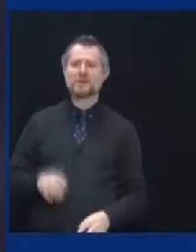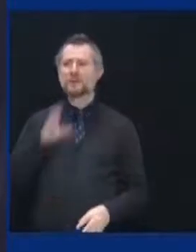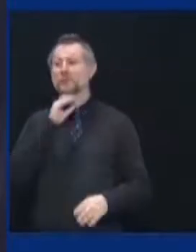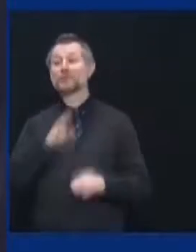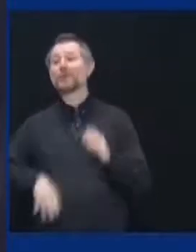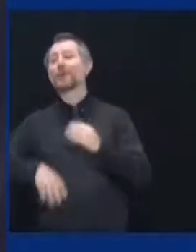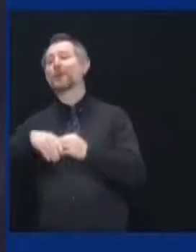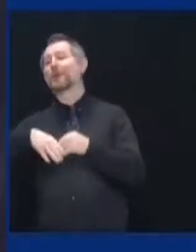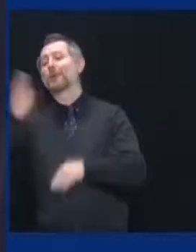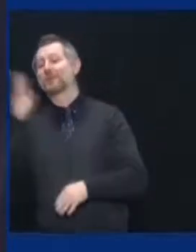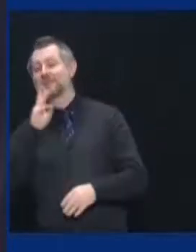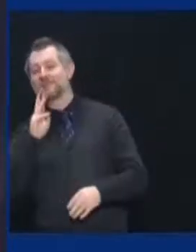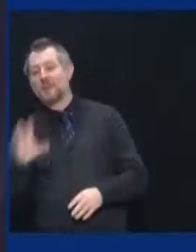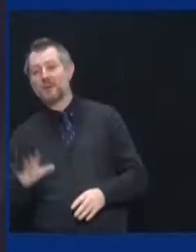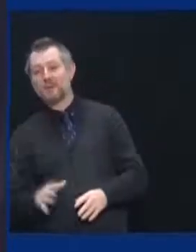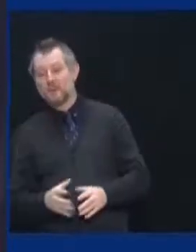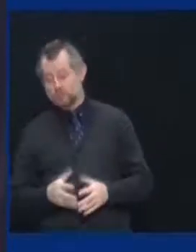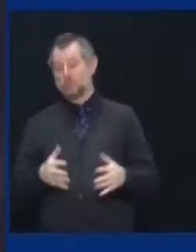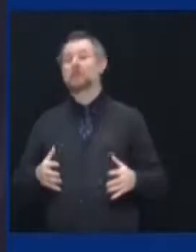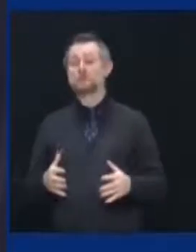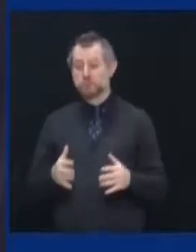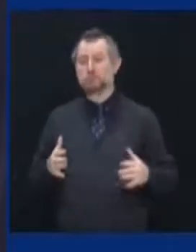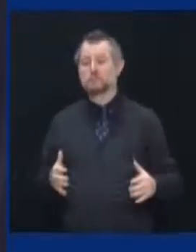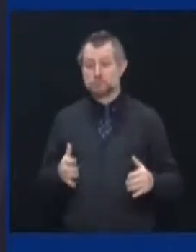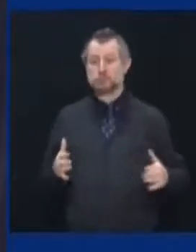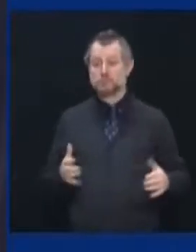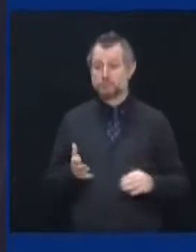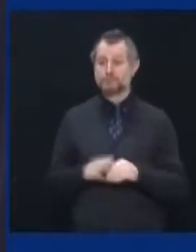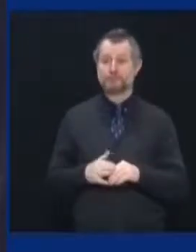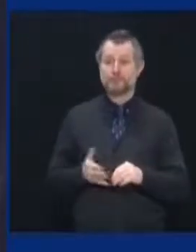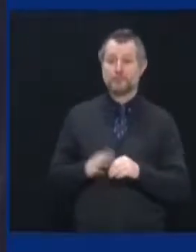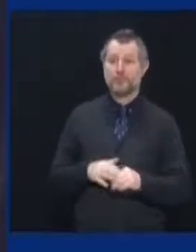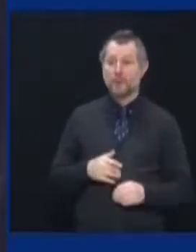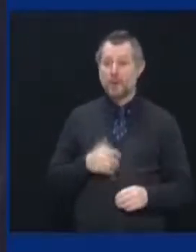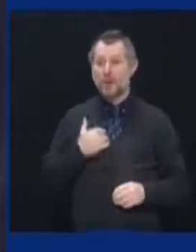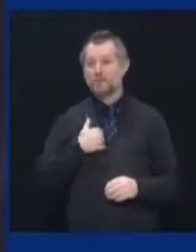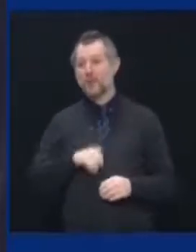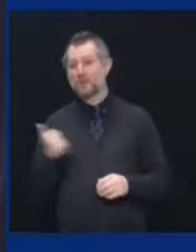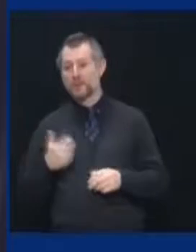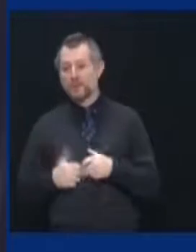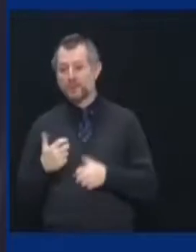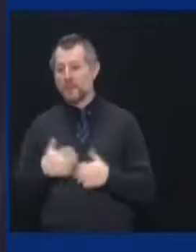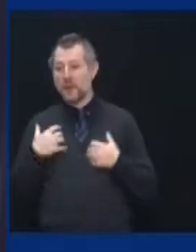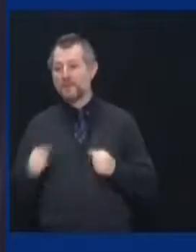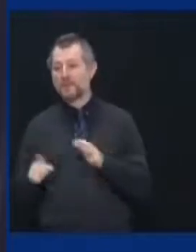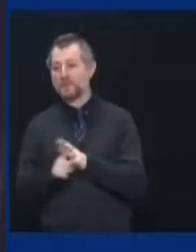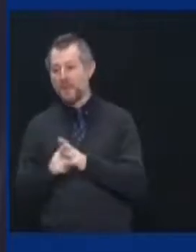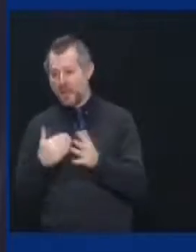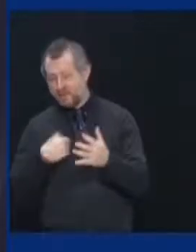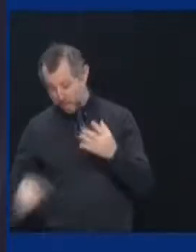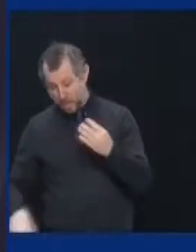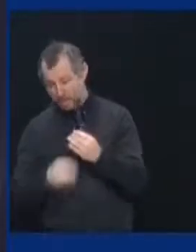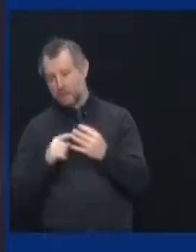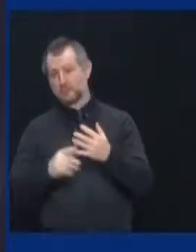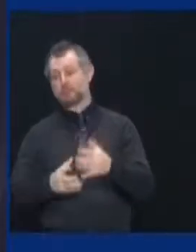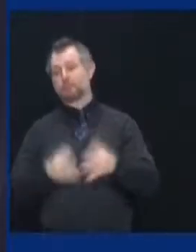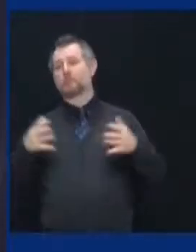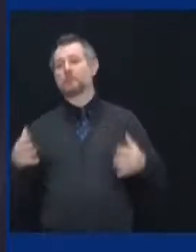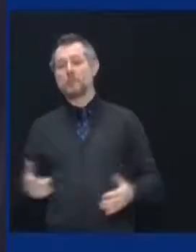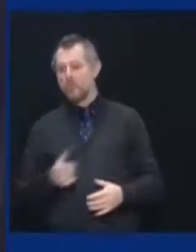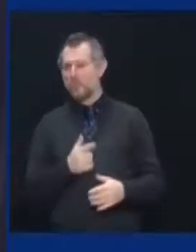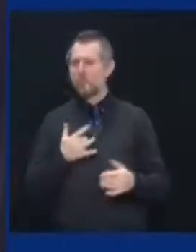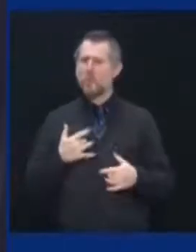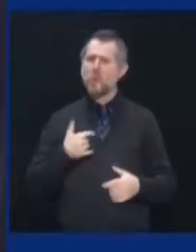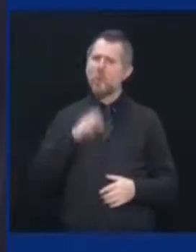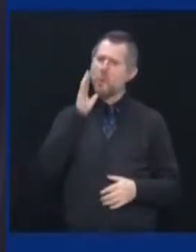plus, we'll open people with comorbidities. don't worry, we'll